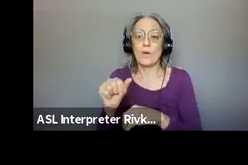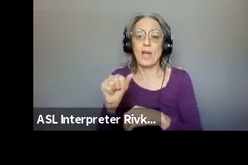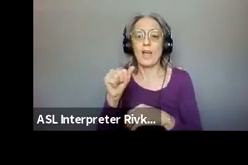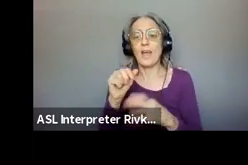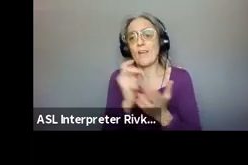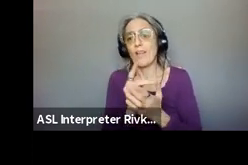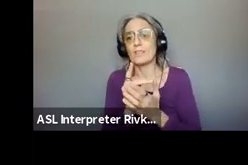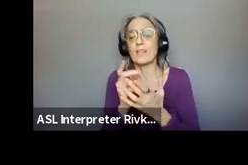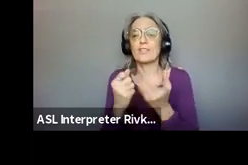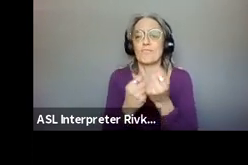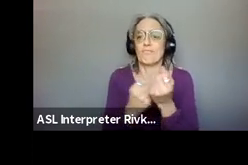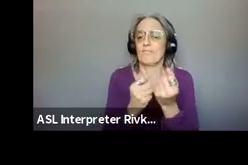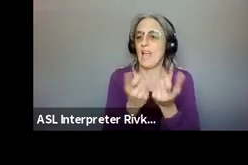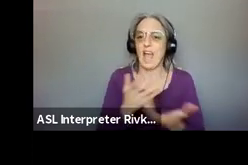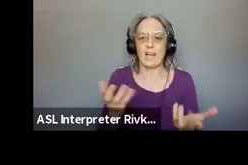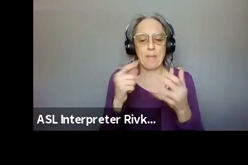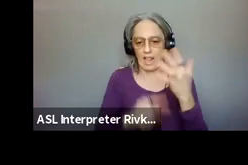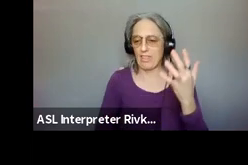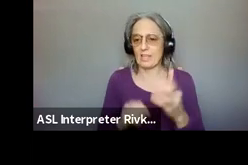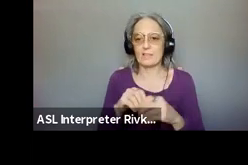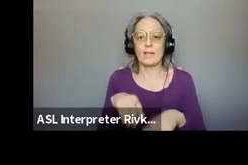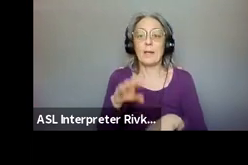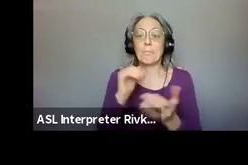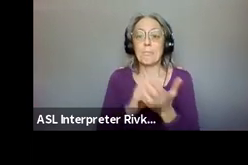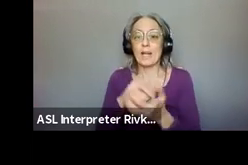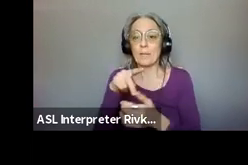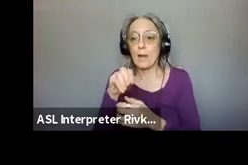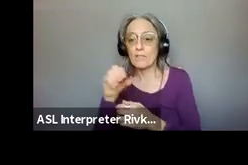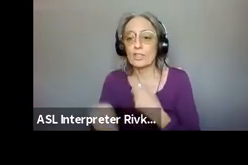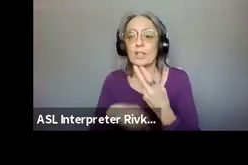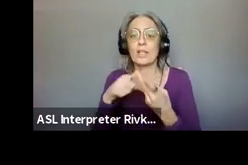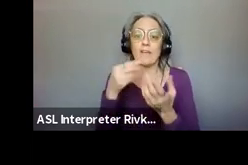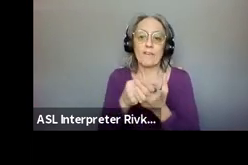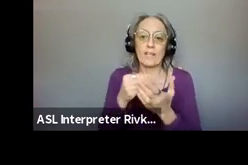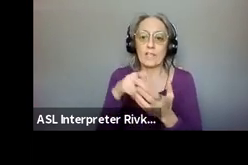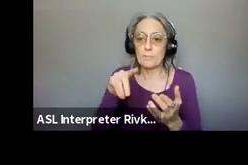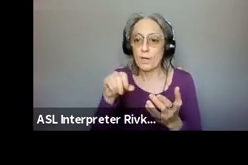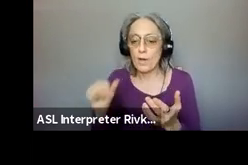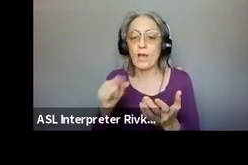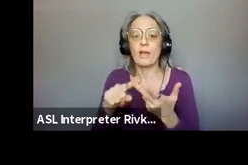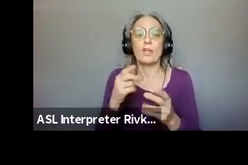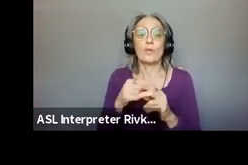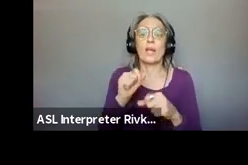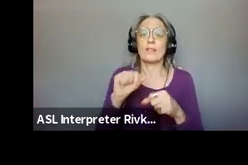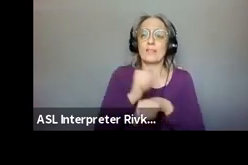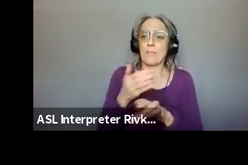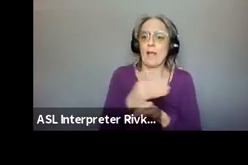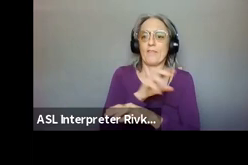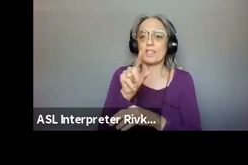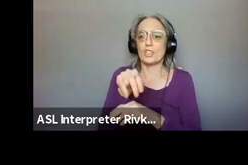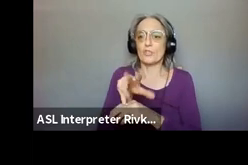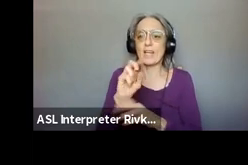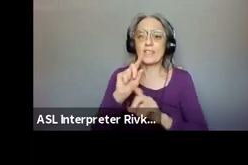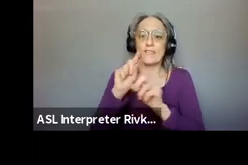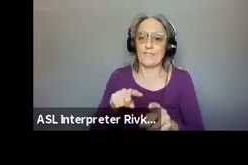Ohio. You can have a medical power of attorney. You can have a financial power of attorney. You can have an advanced directive that lays out all the kind of medical care